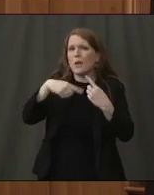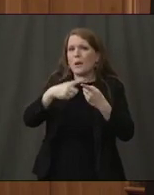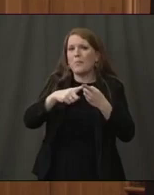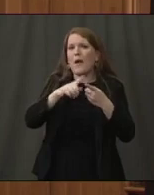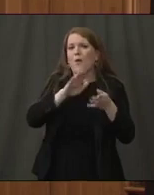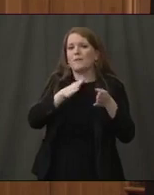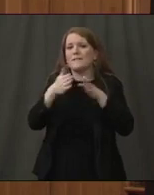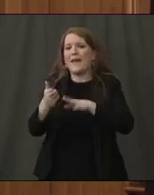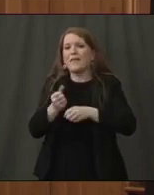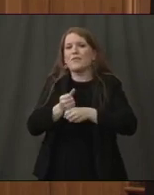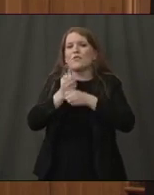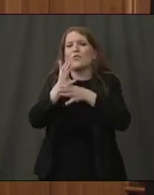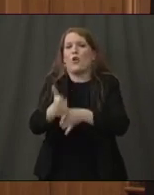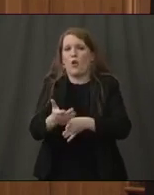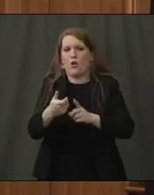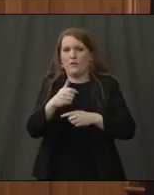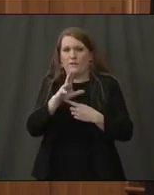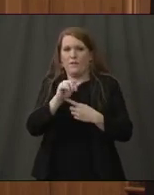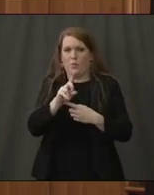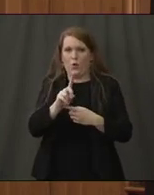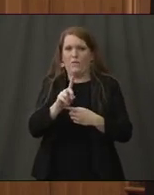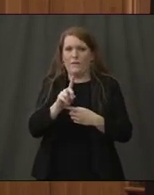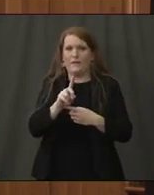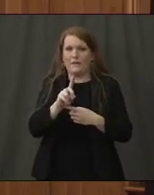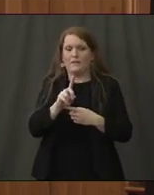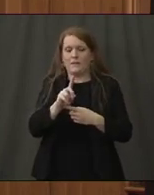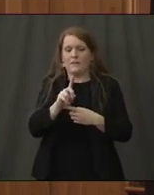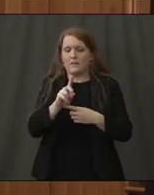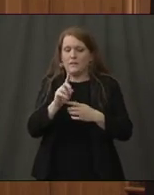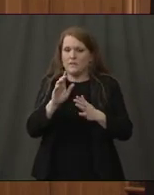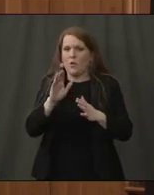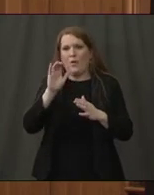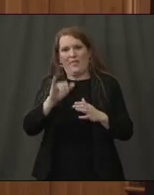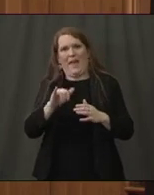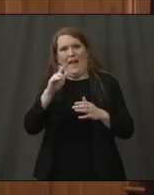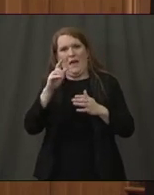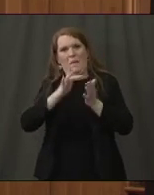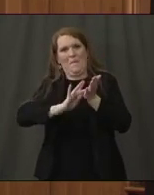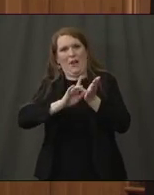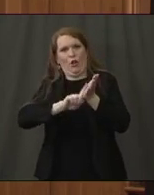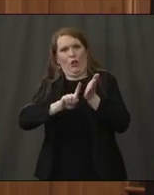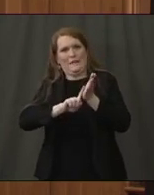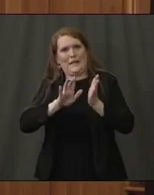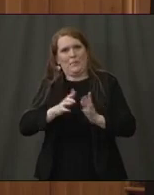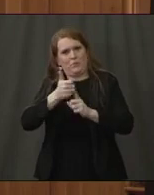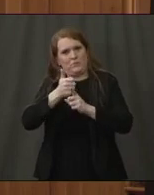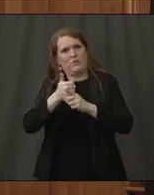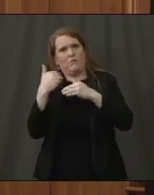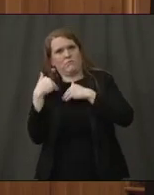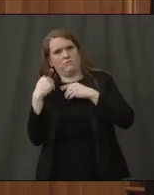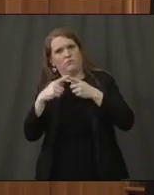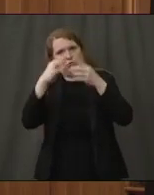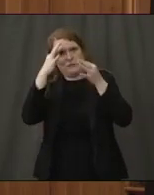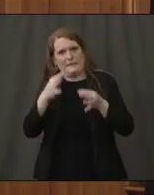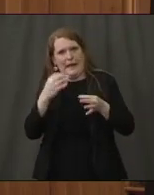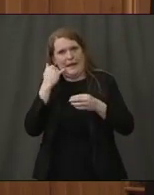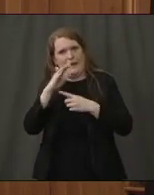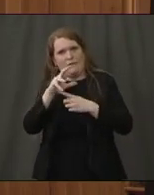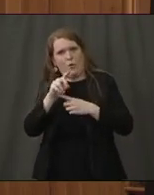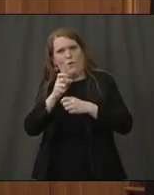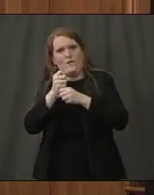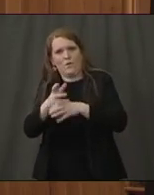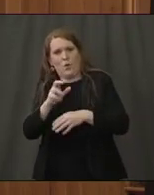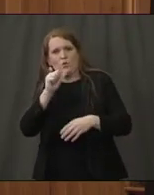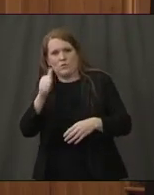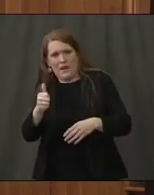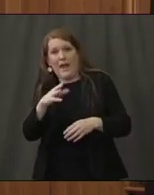DPH and the Chief Medical Examiner have been working together to make sure that as we get farther in this crisis, the data